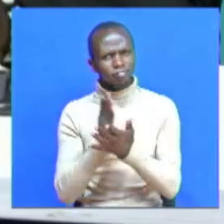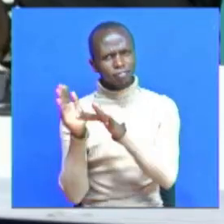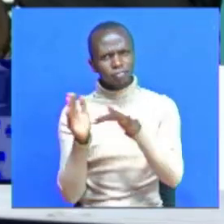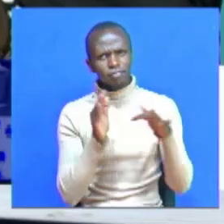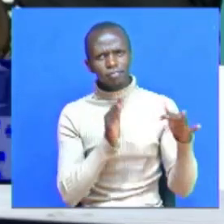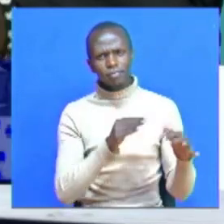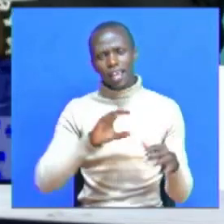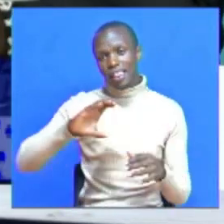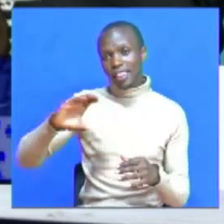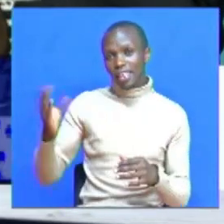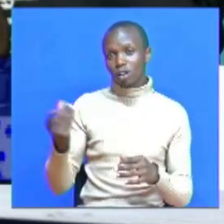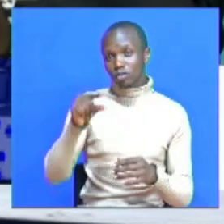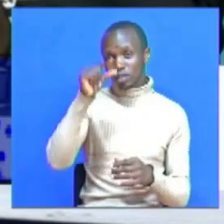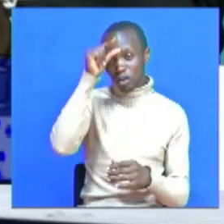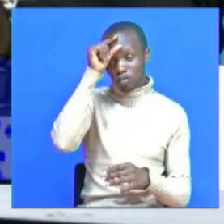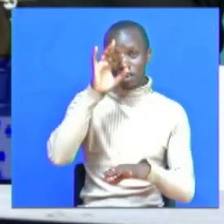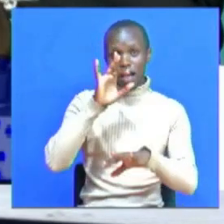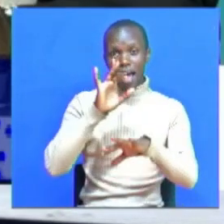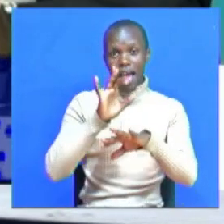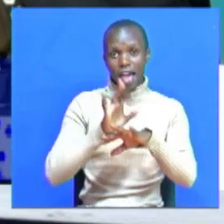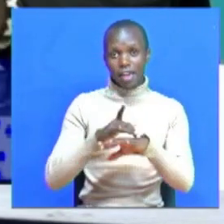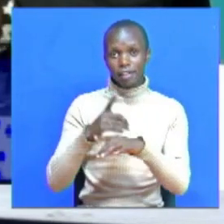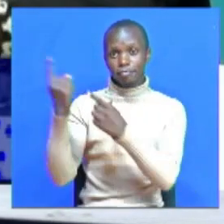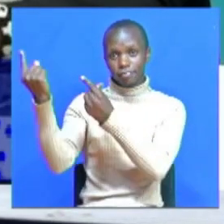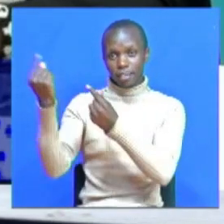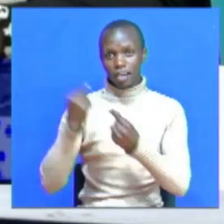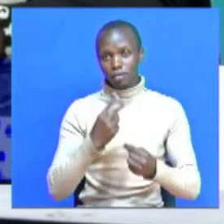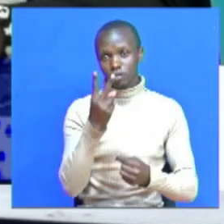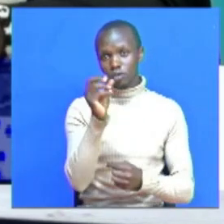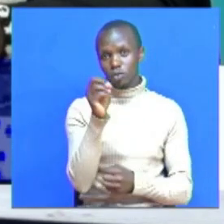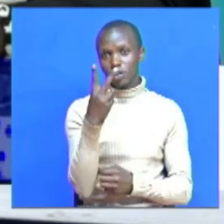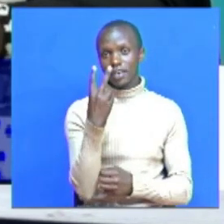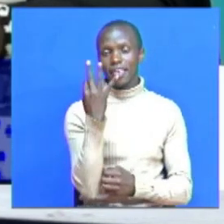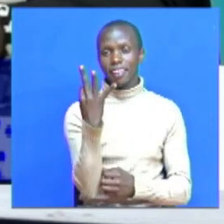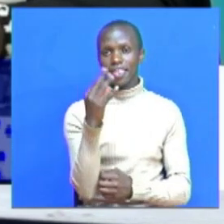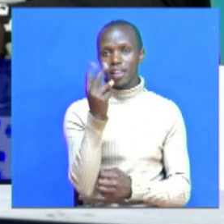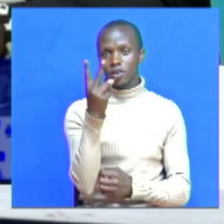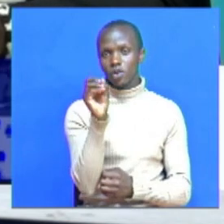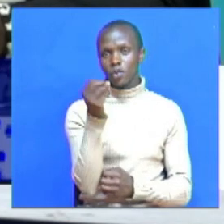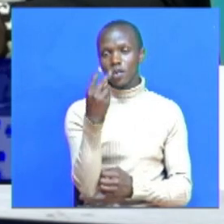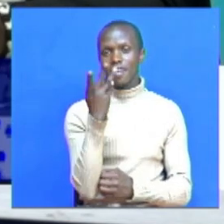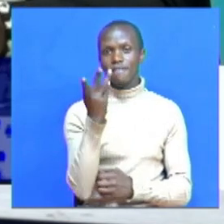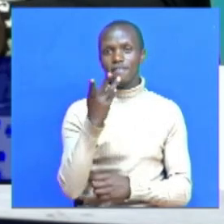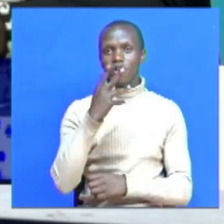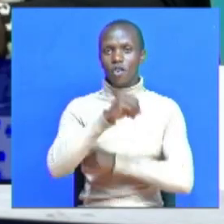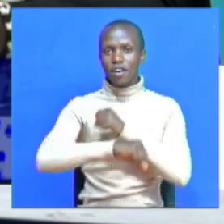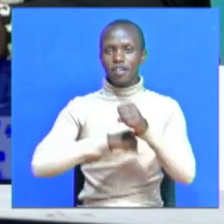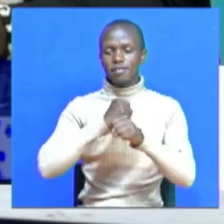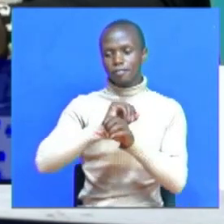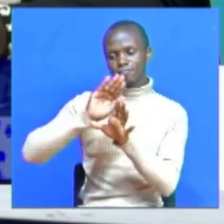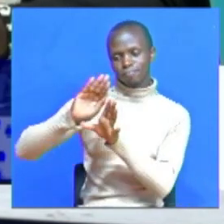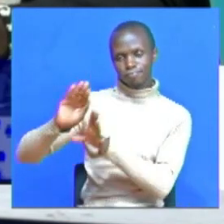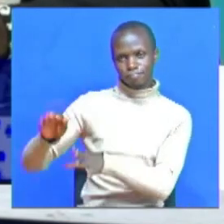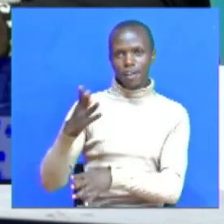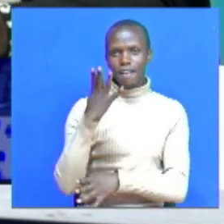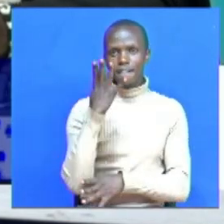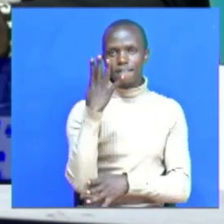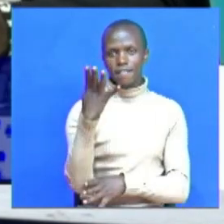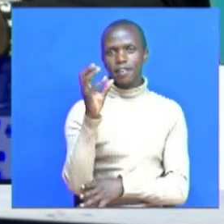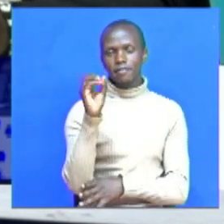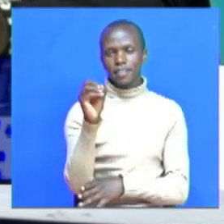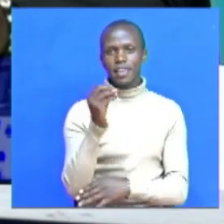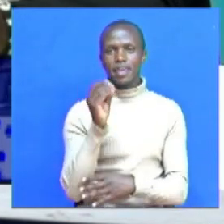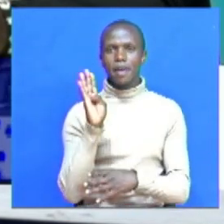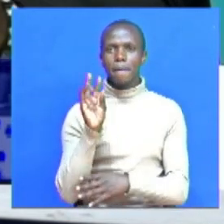The county government of Embu will, in the coming 2023-2024 financial year, set aside 50 million Kenyan shillings to support